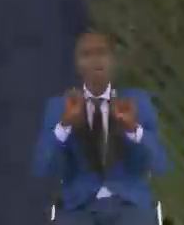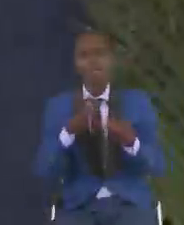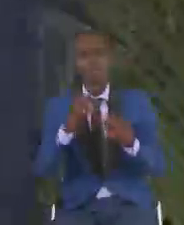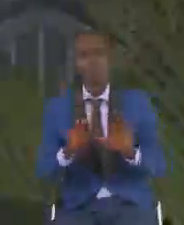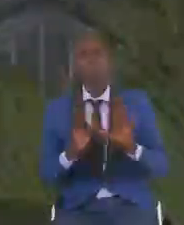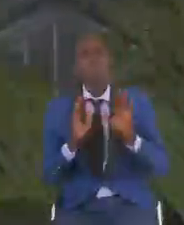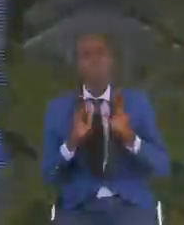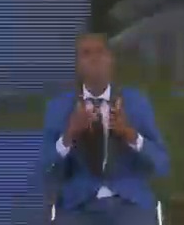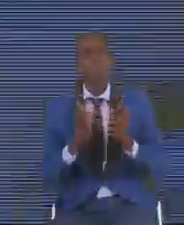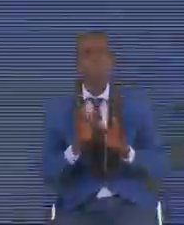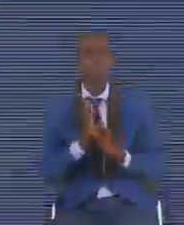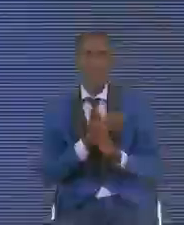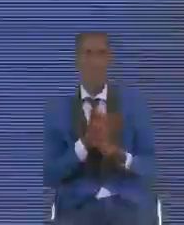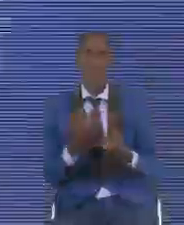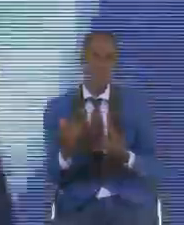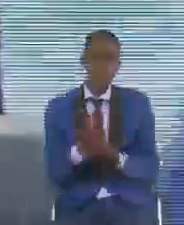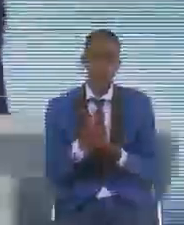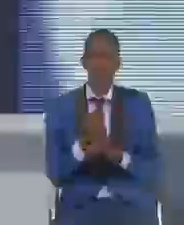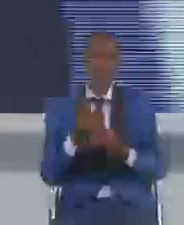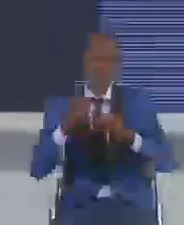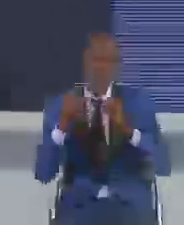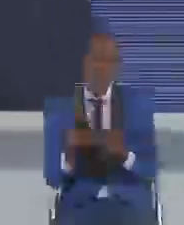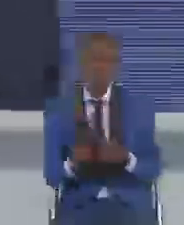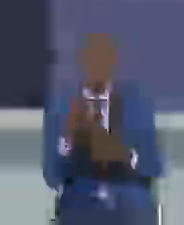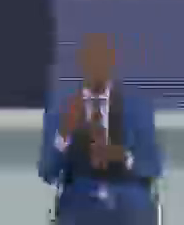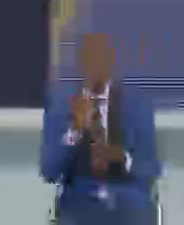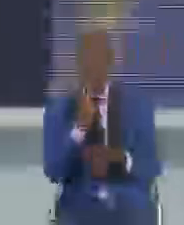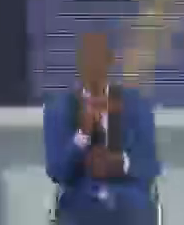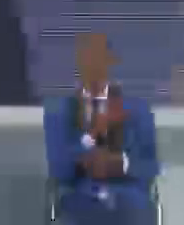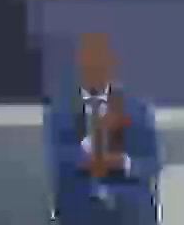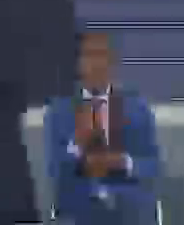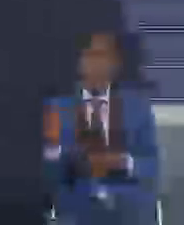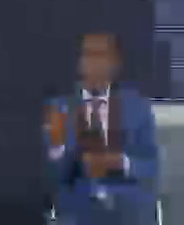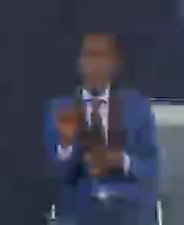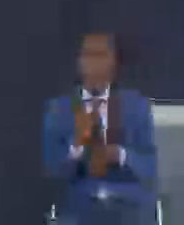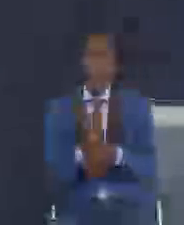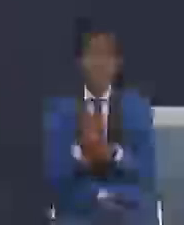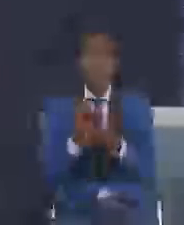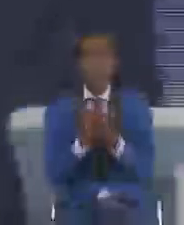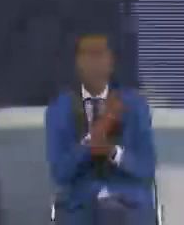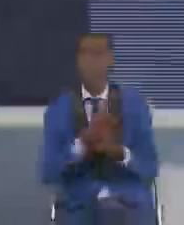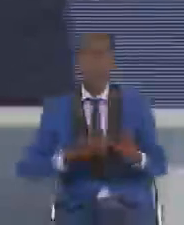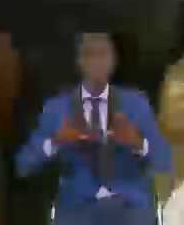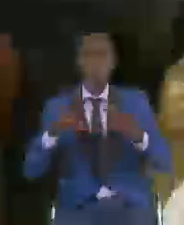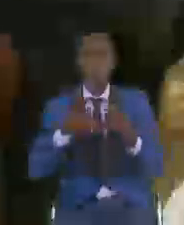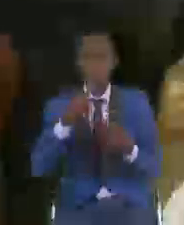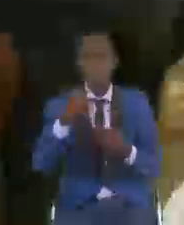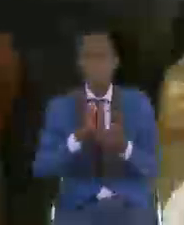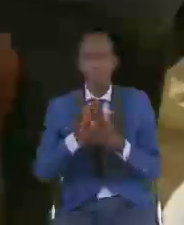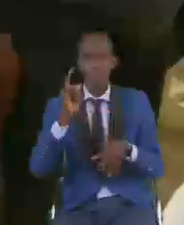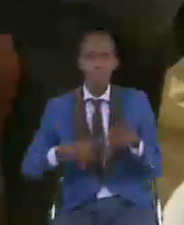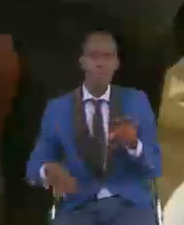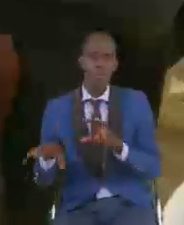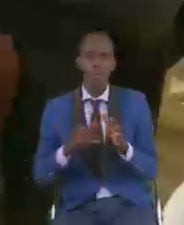hold fast. There is no job that the Lord has given you that you will not accomplish. You